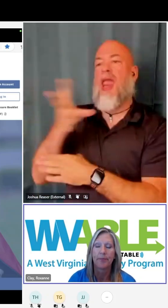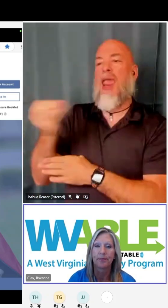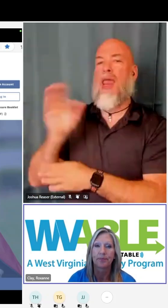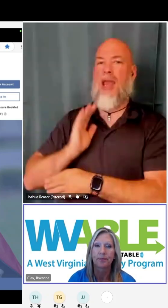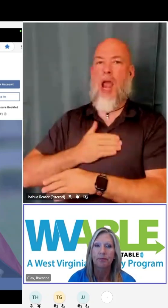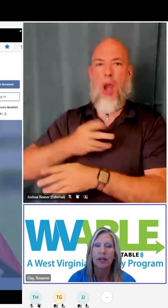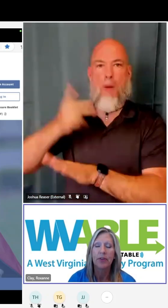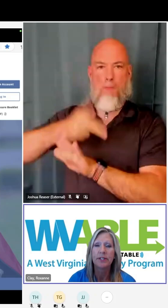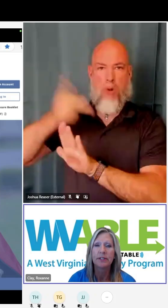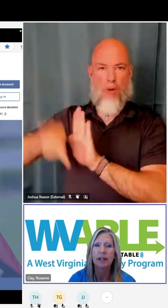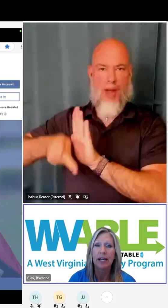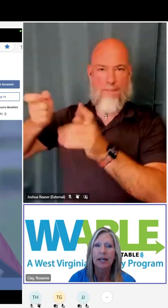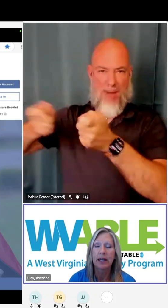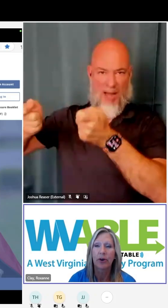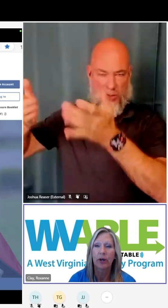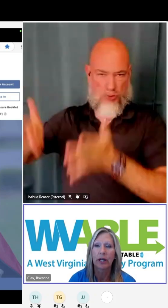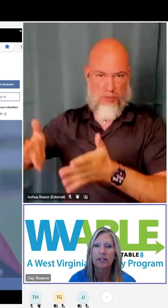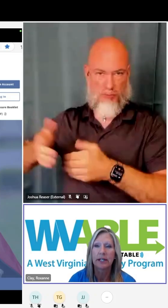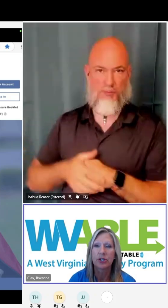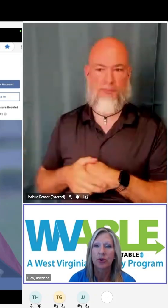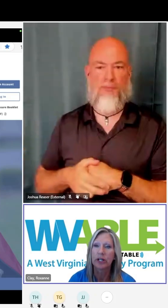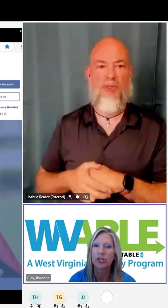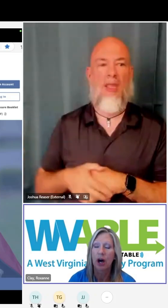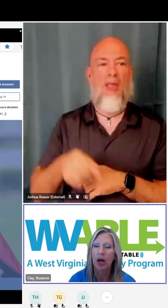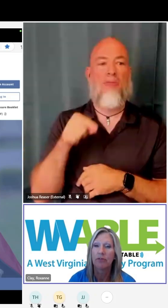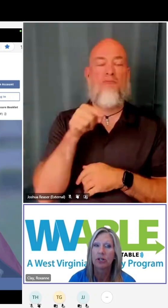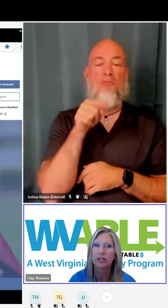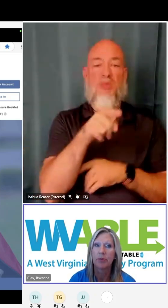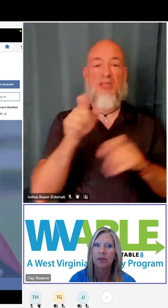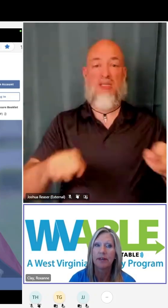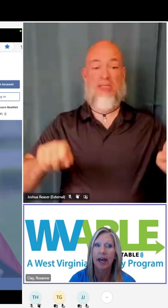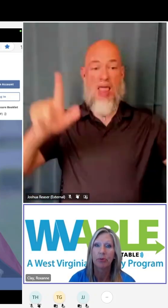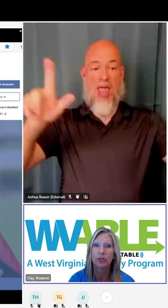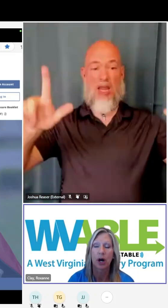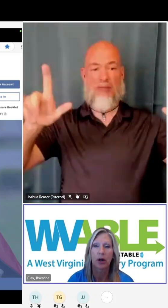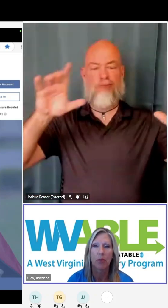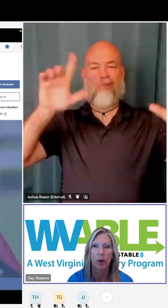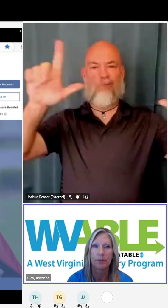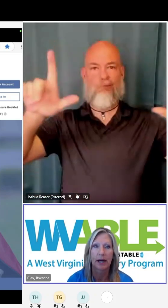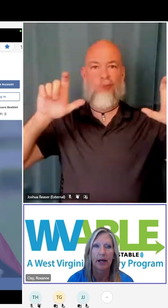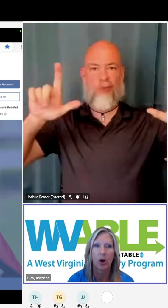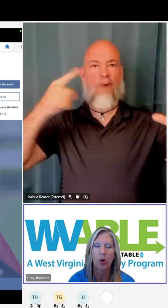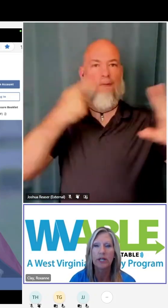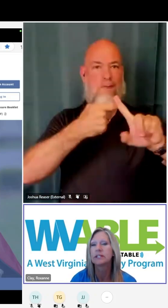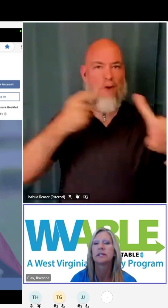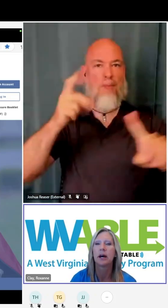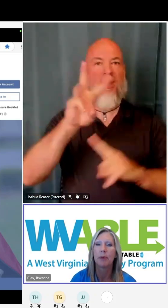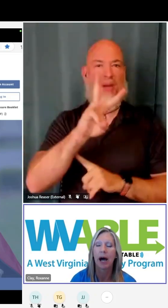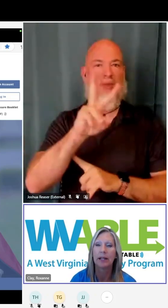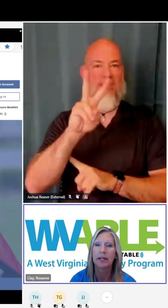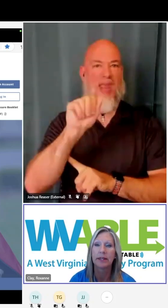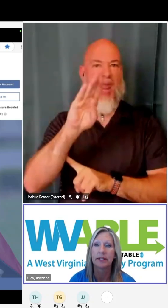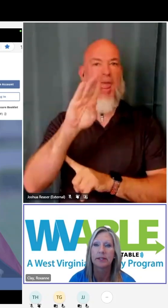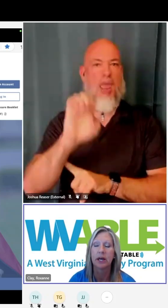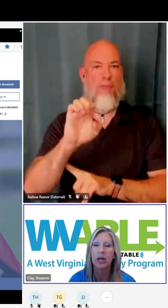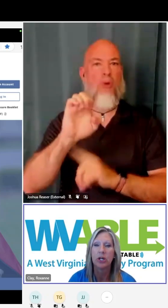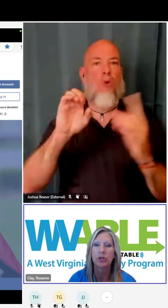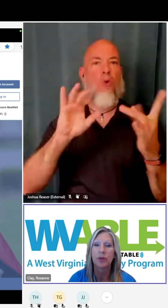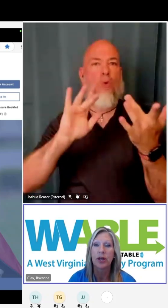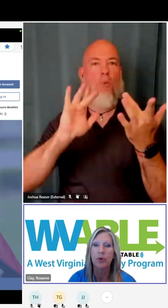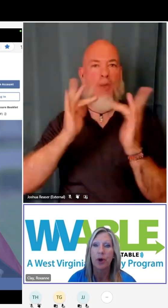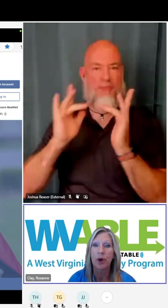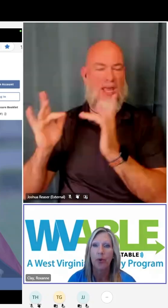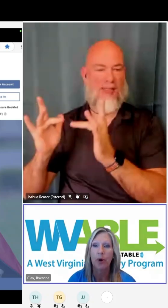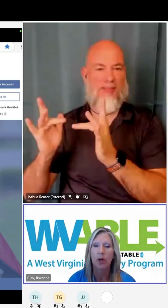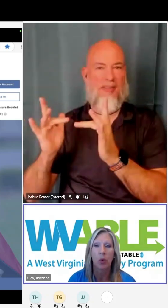manager. This slide here is a screenshot of our WVABLE.com website. I always highlight this